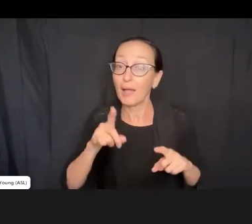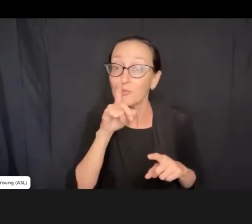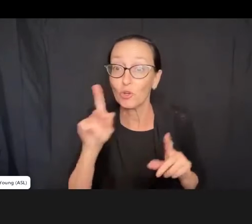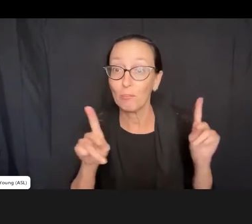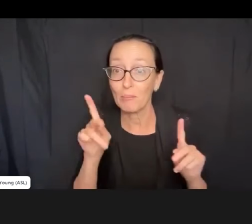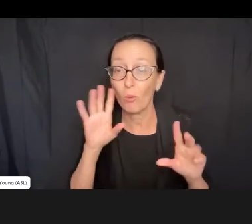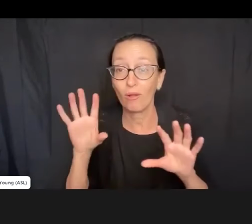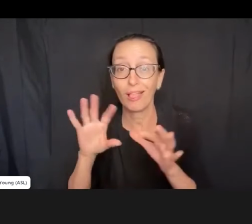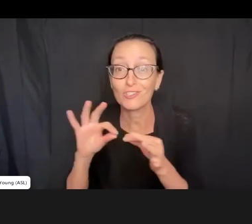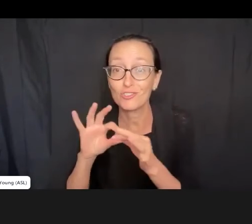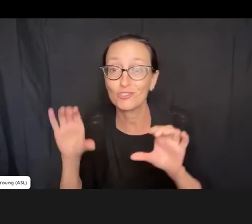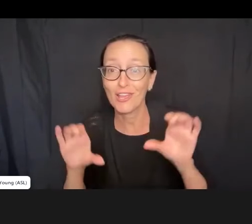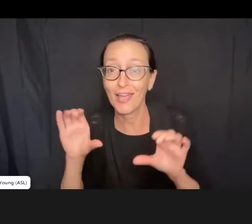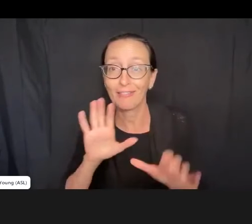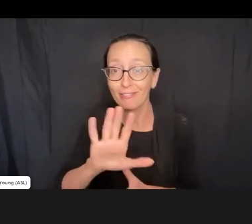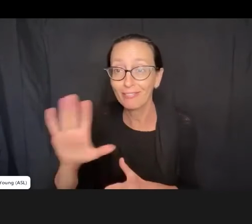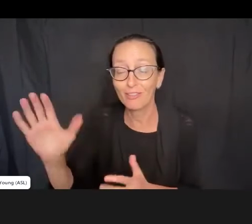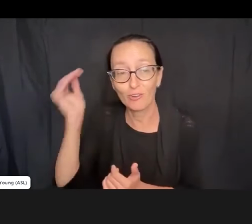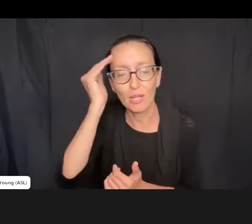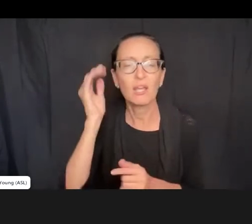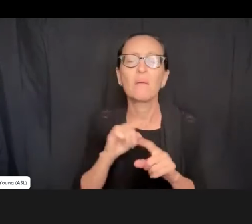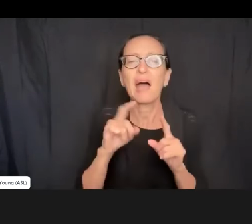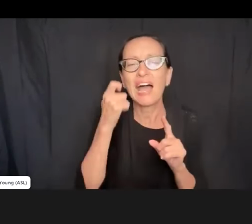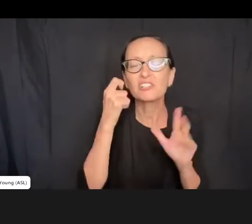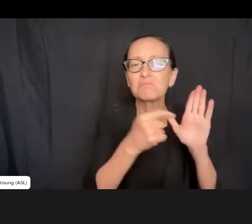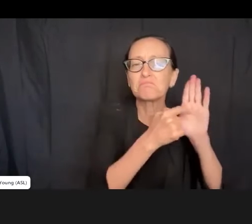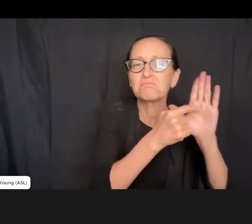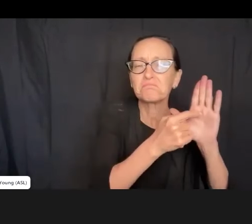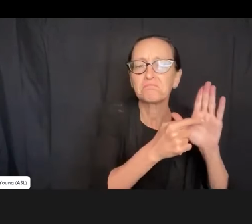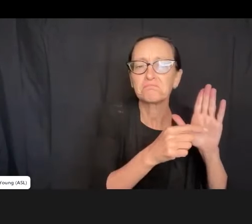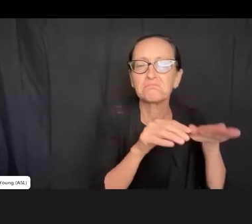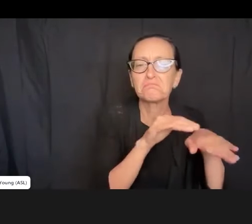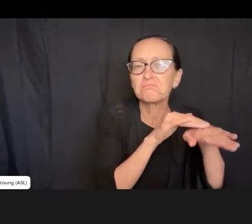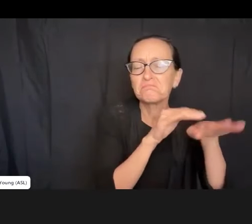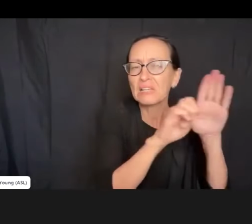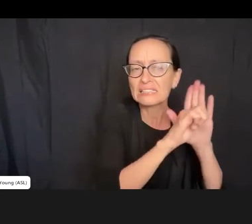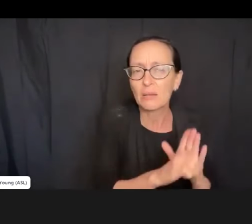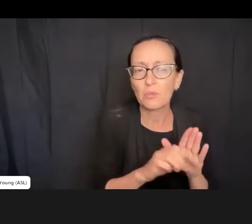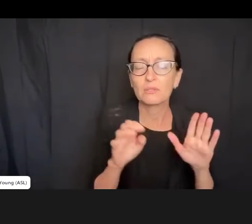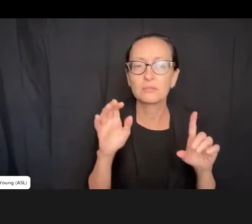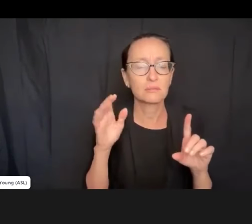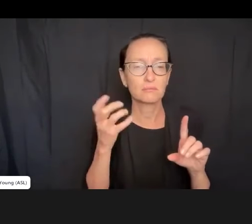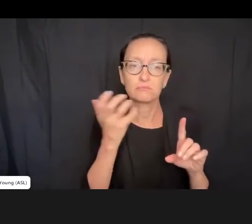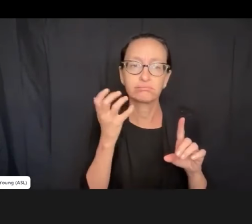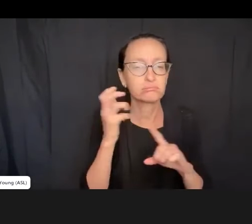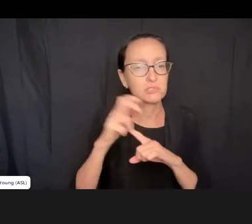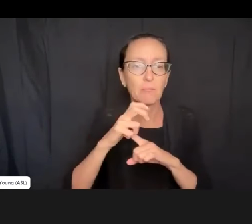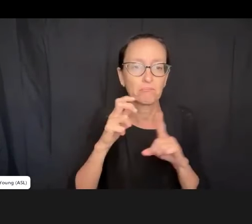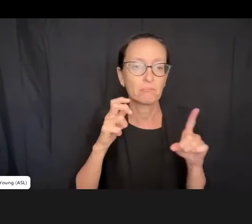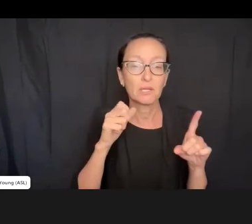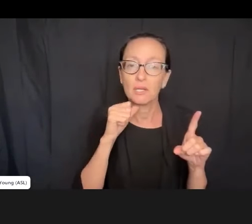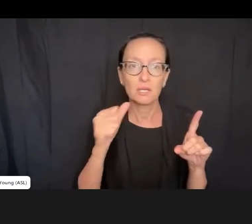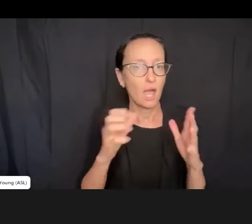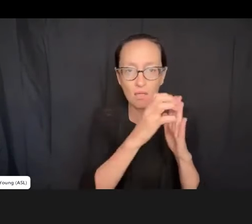know of. That these are just some examples of some gold standard evidence-based treatments. This is not an